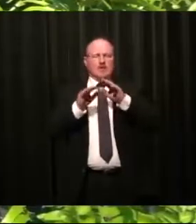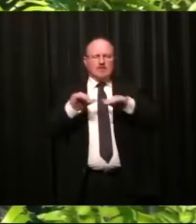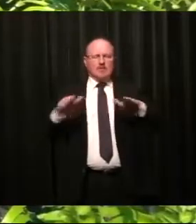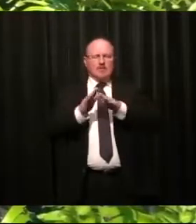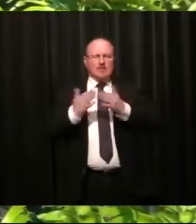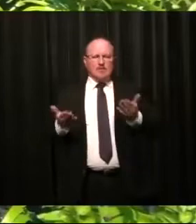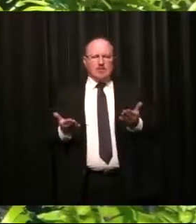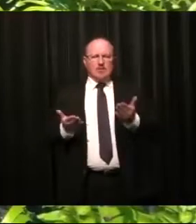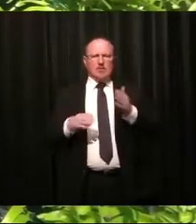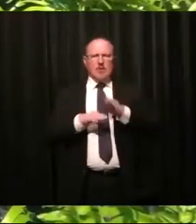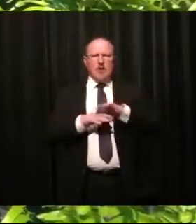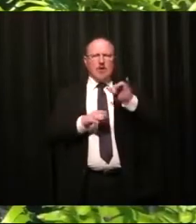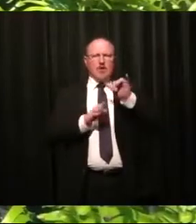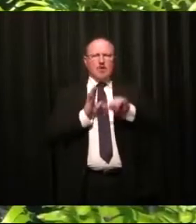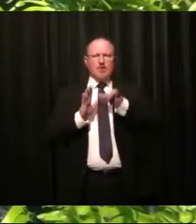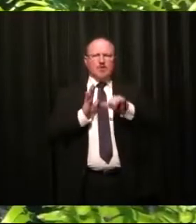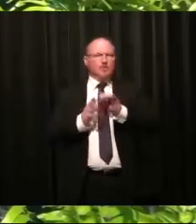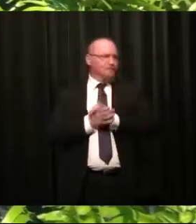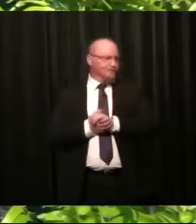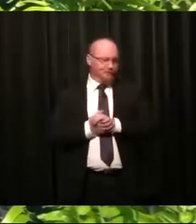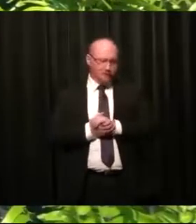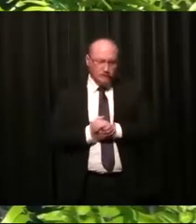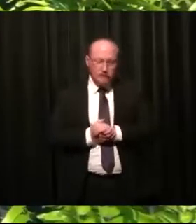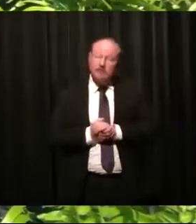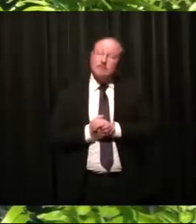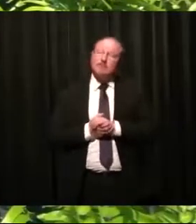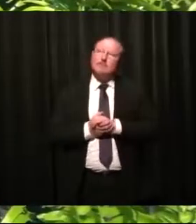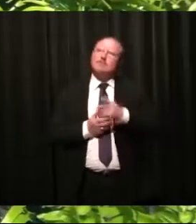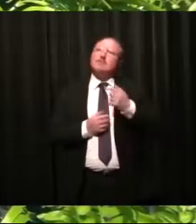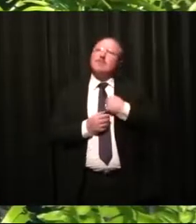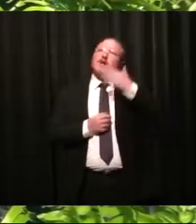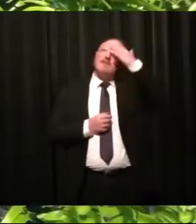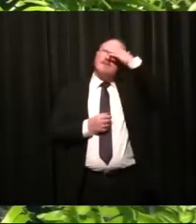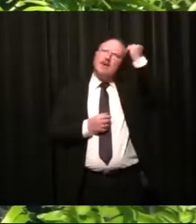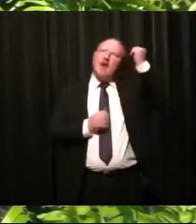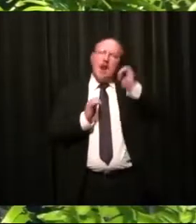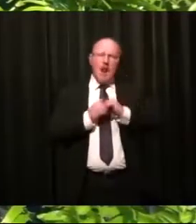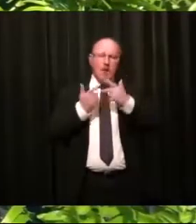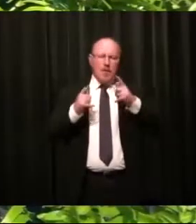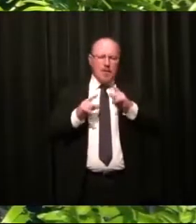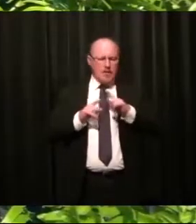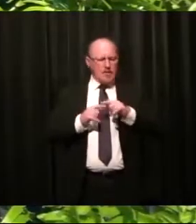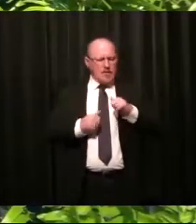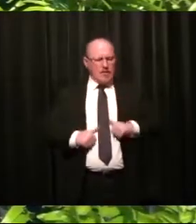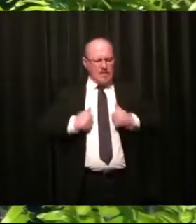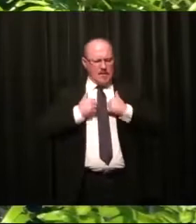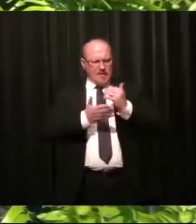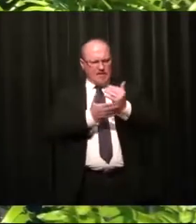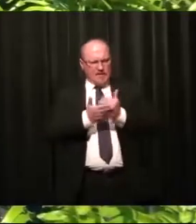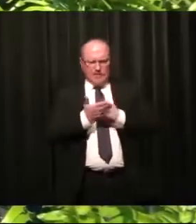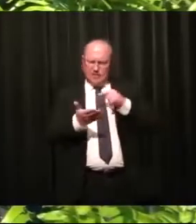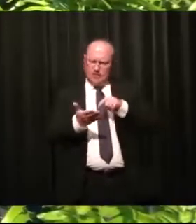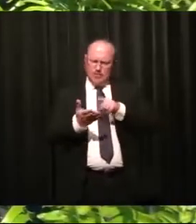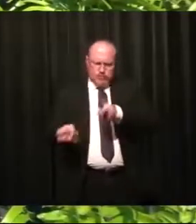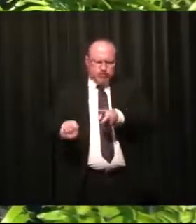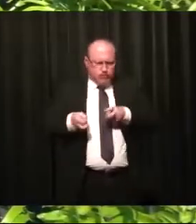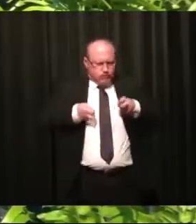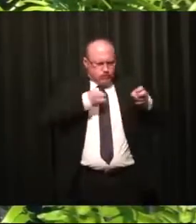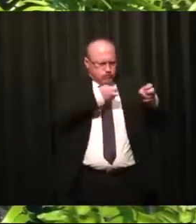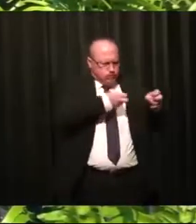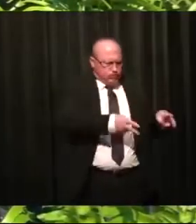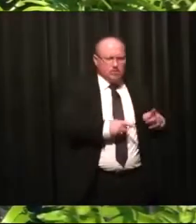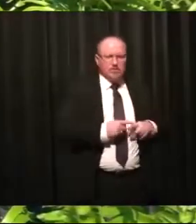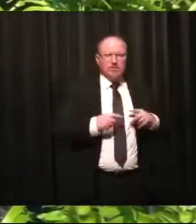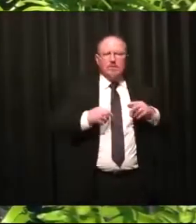reading children's books on YouTube. I have forgotten how many life lessons we can